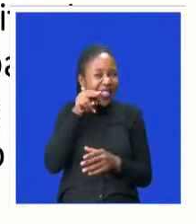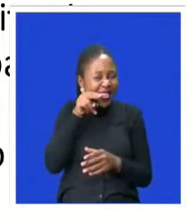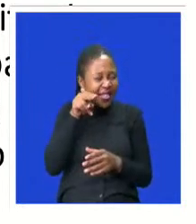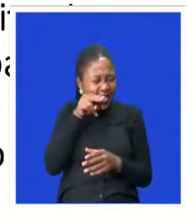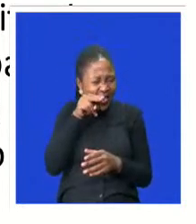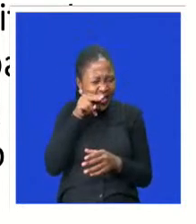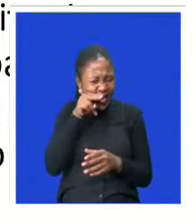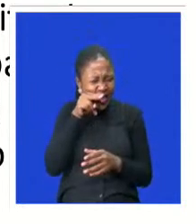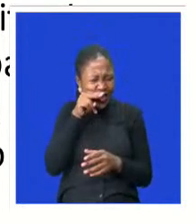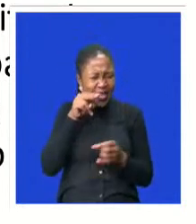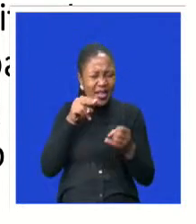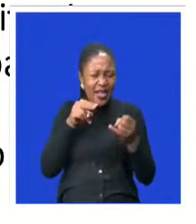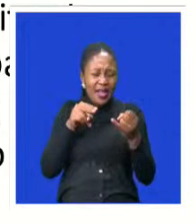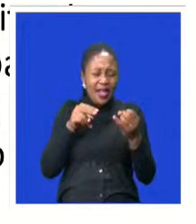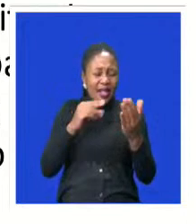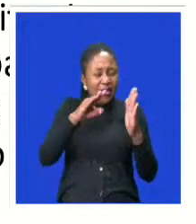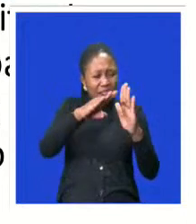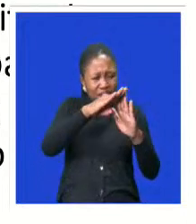the